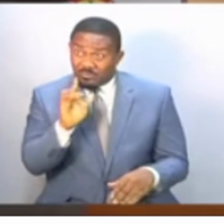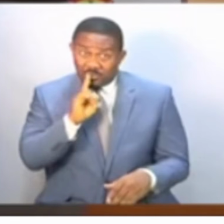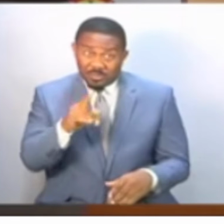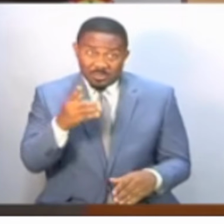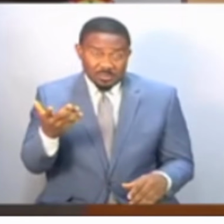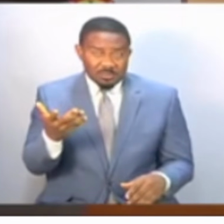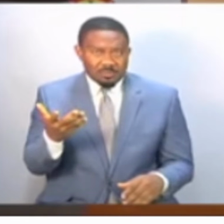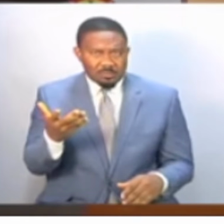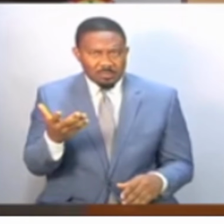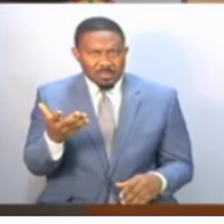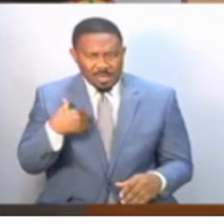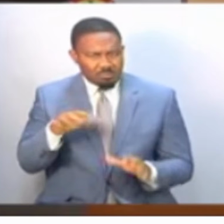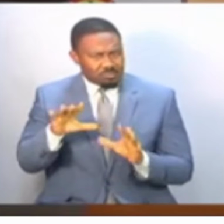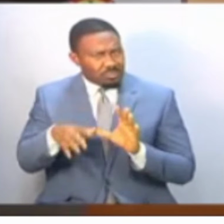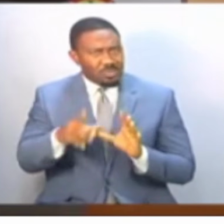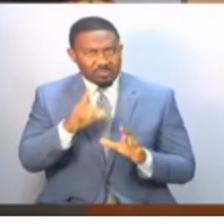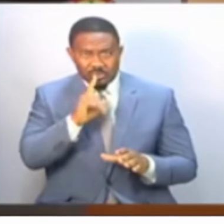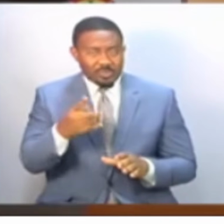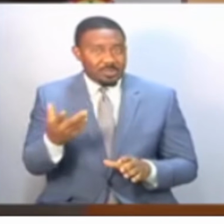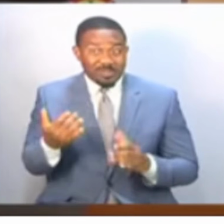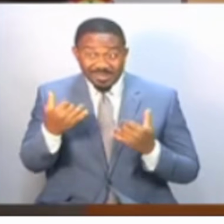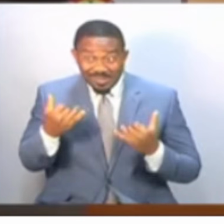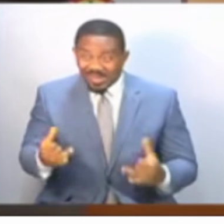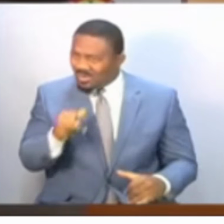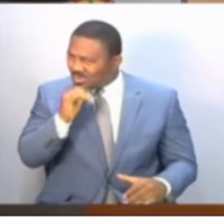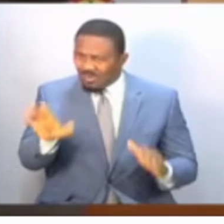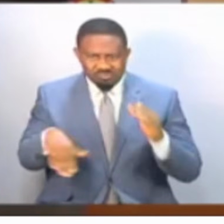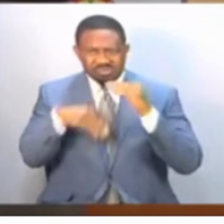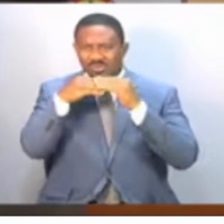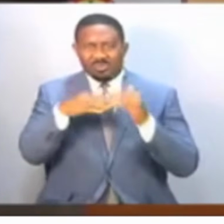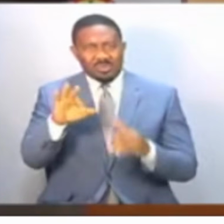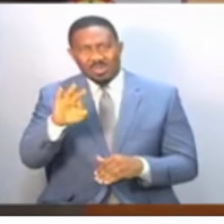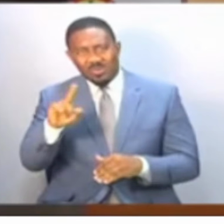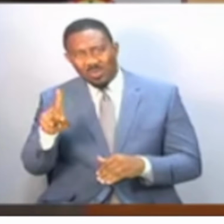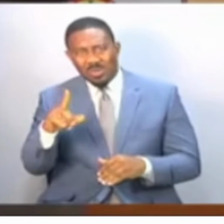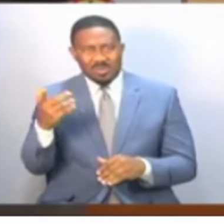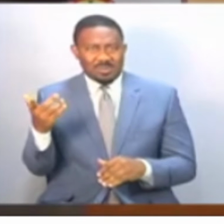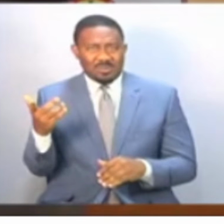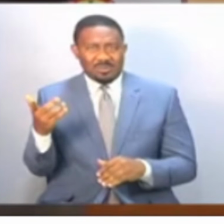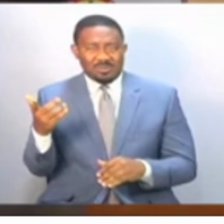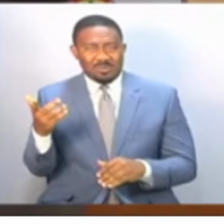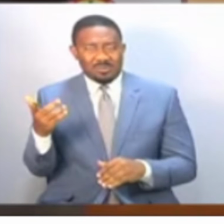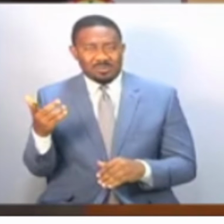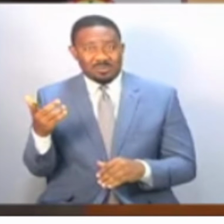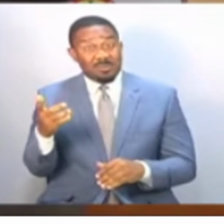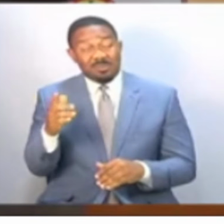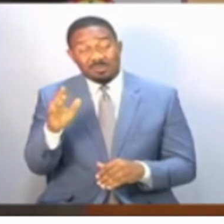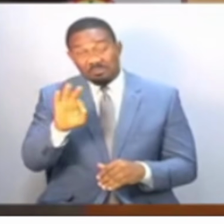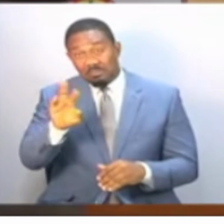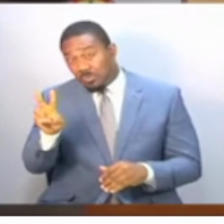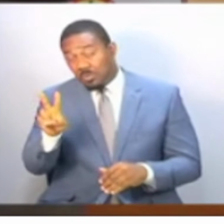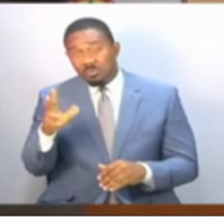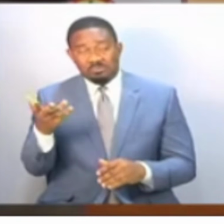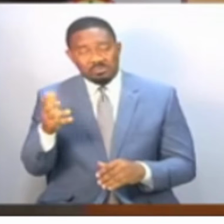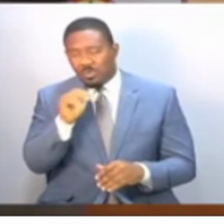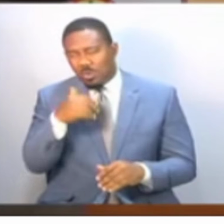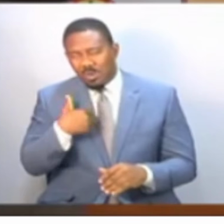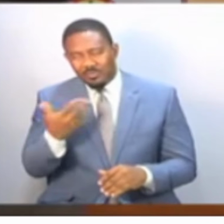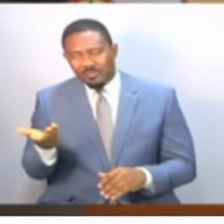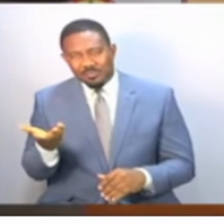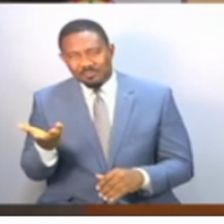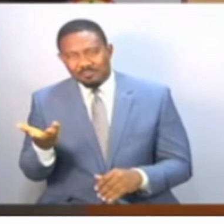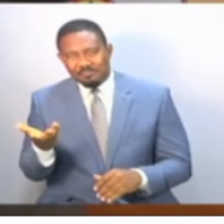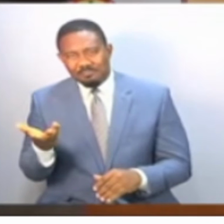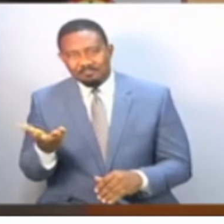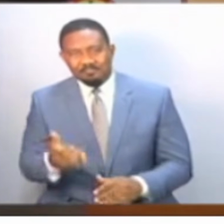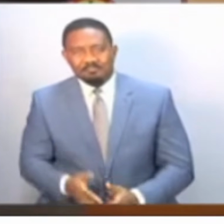very convinced that even at the moment we don't have the quorum, we are not up to 92 to commence a business. So, Mr. Speaker, I invite you to